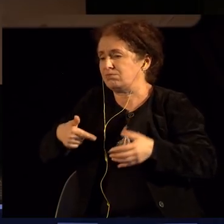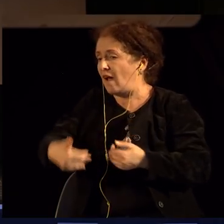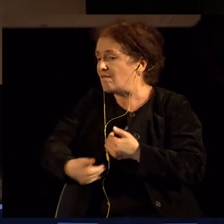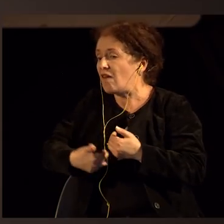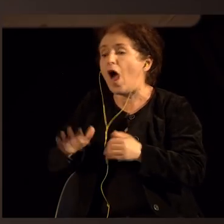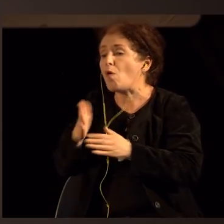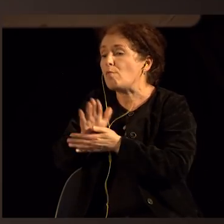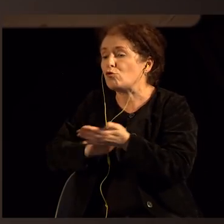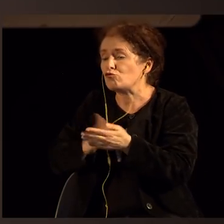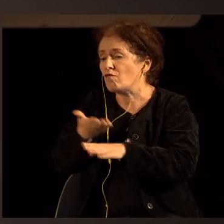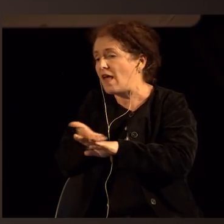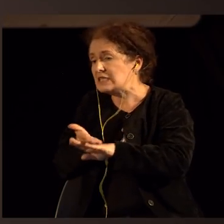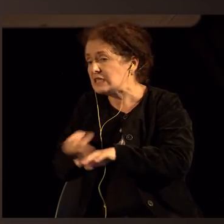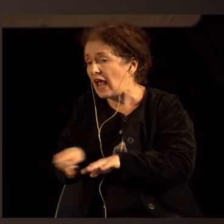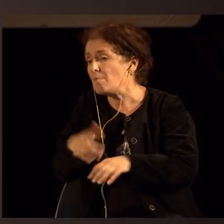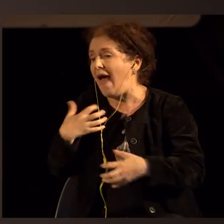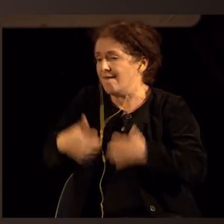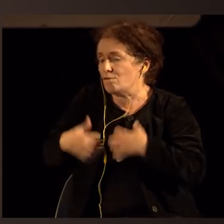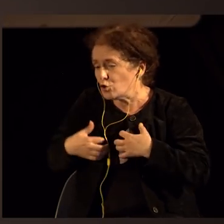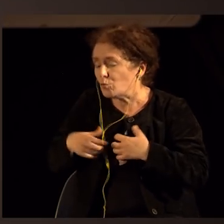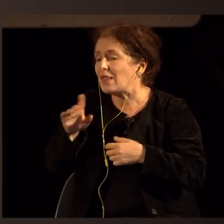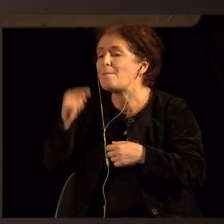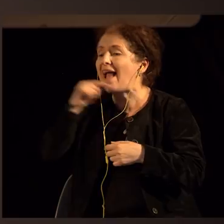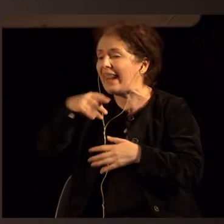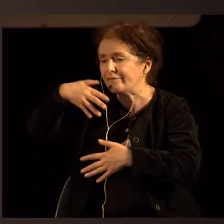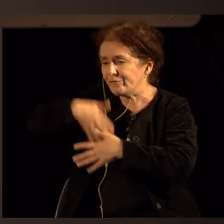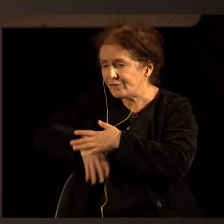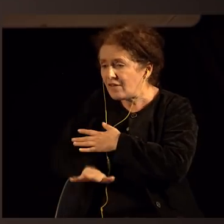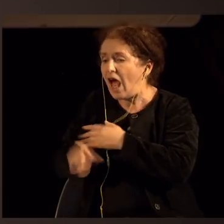in this way serves several purposes.